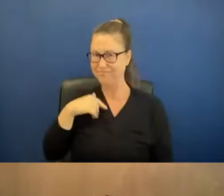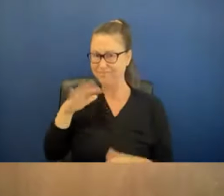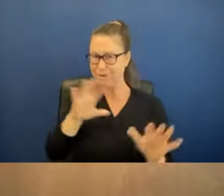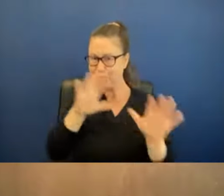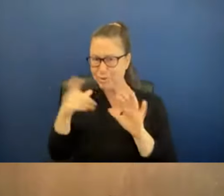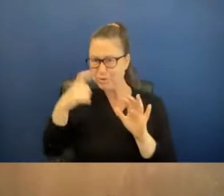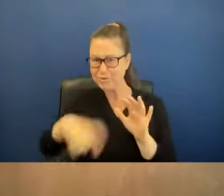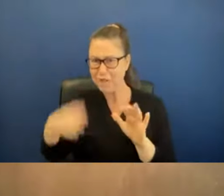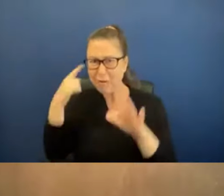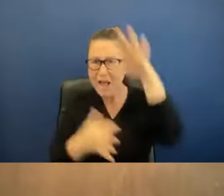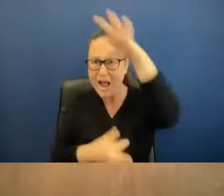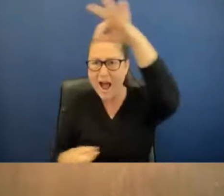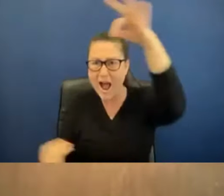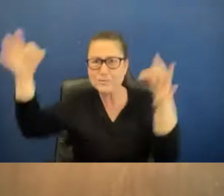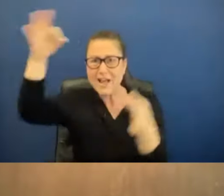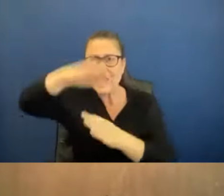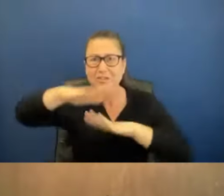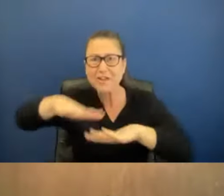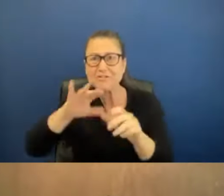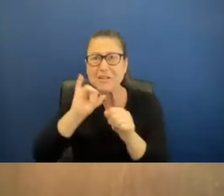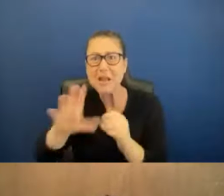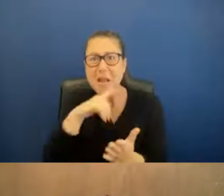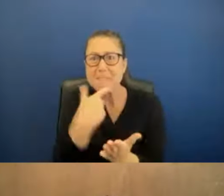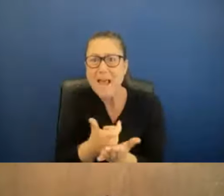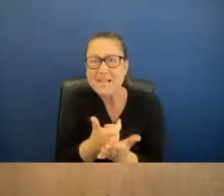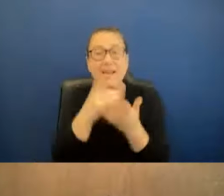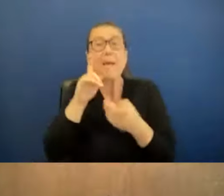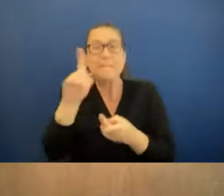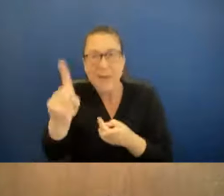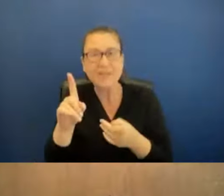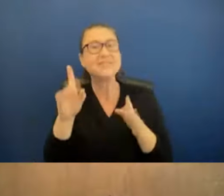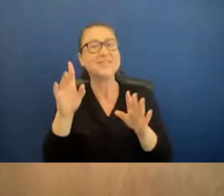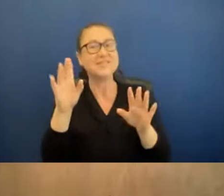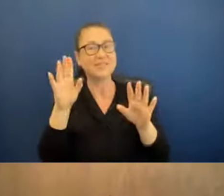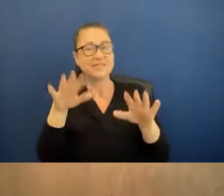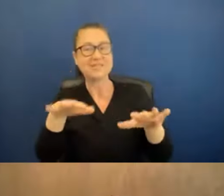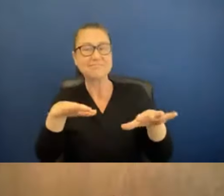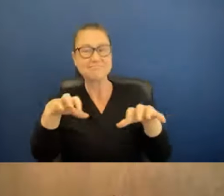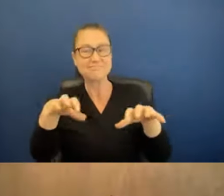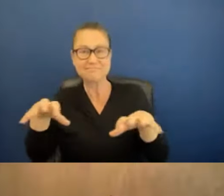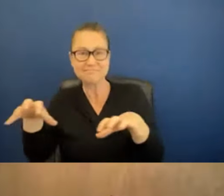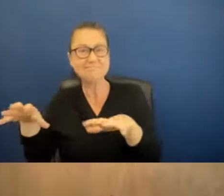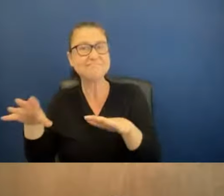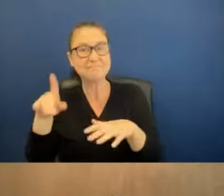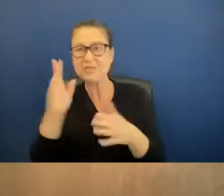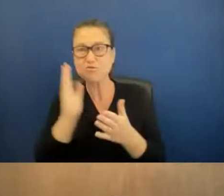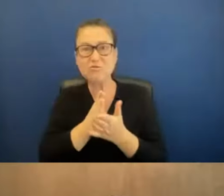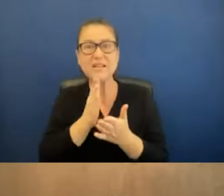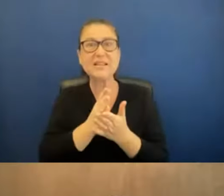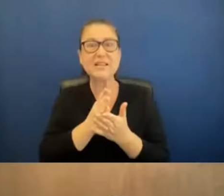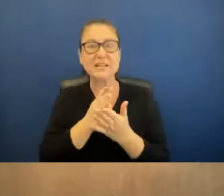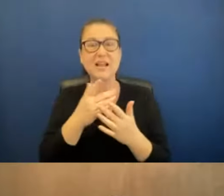upside down country. That sounds amazing. Um, but heavily clocked,